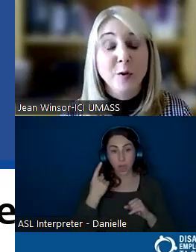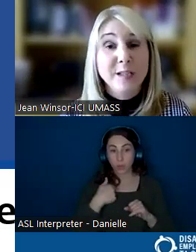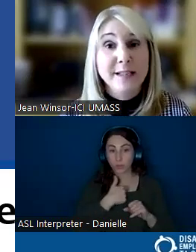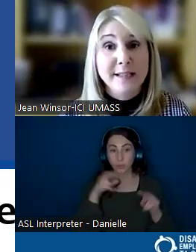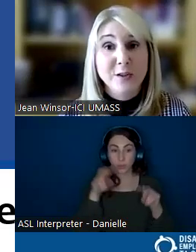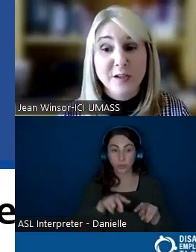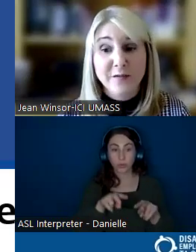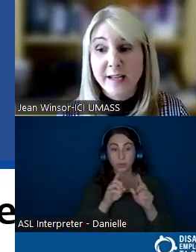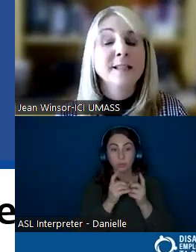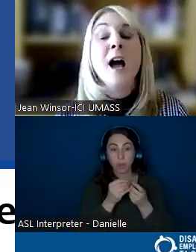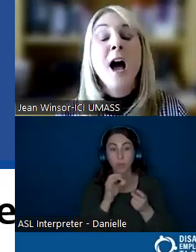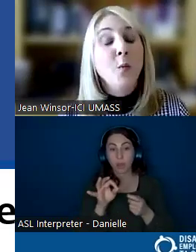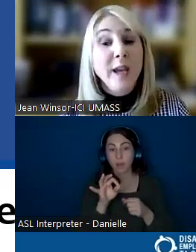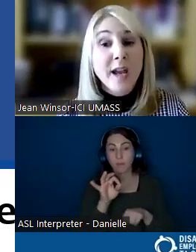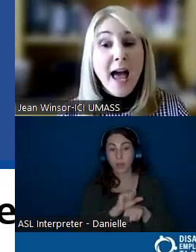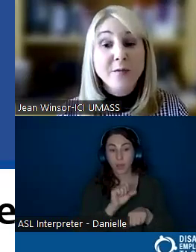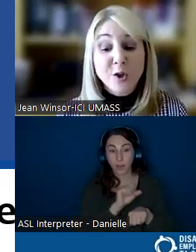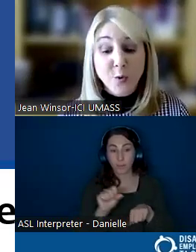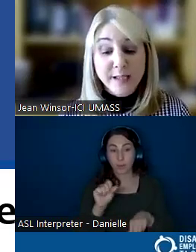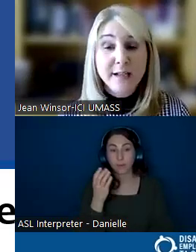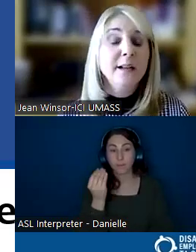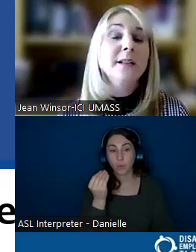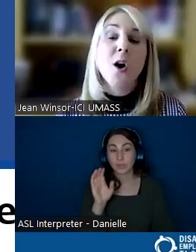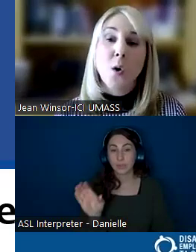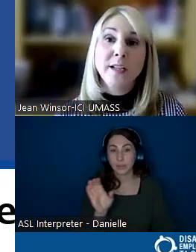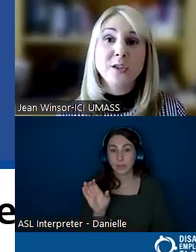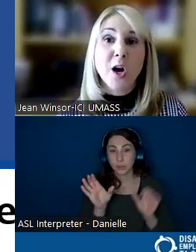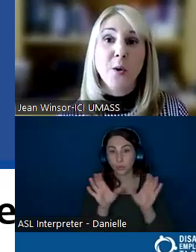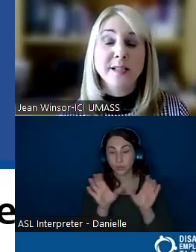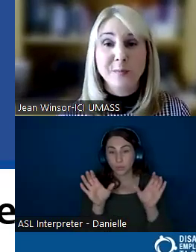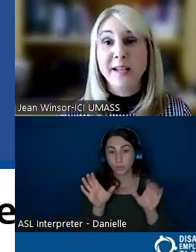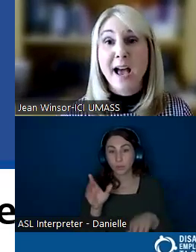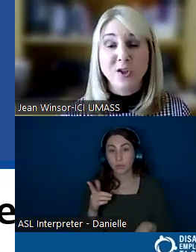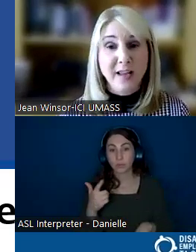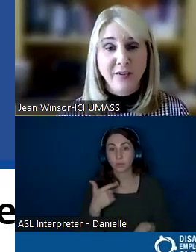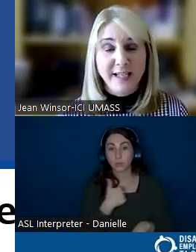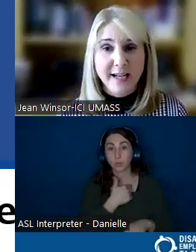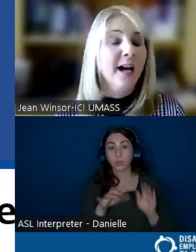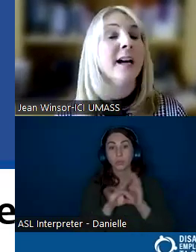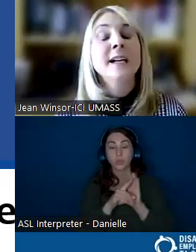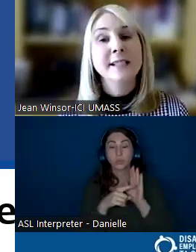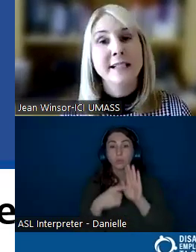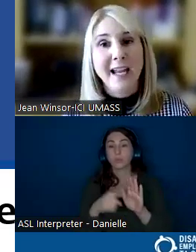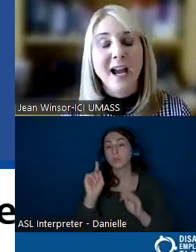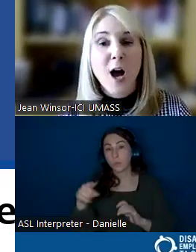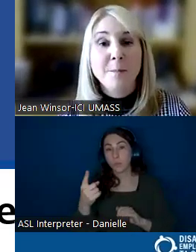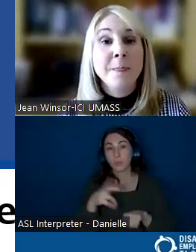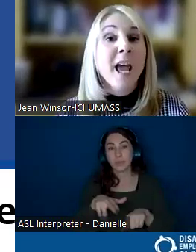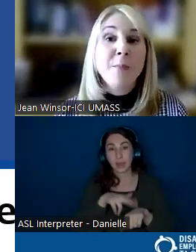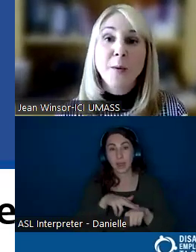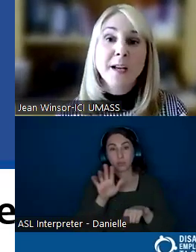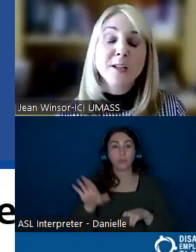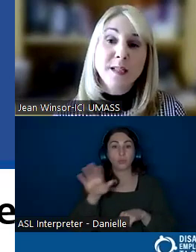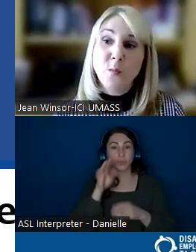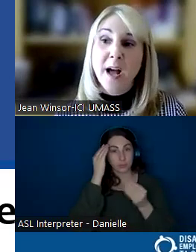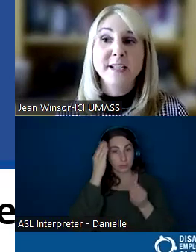Labor 14C certificates. We have chosen to only show and display national level data today, in